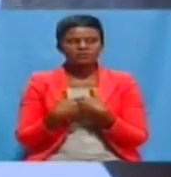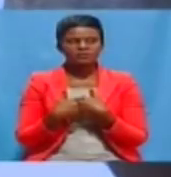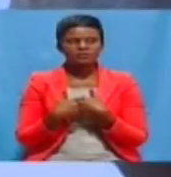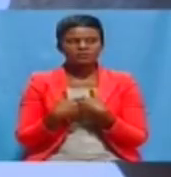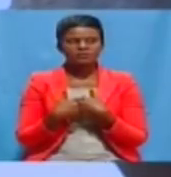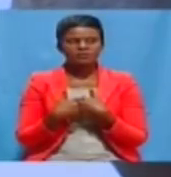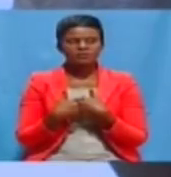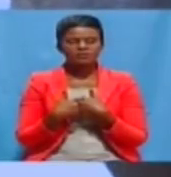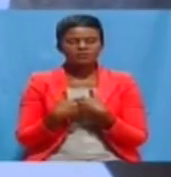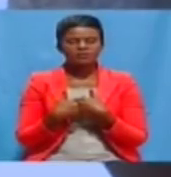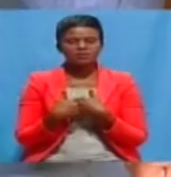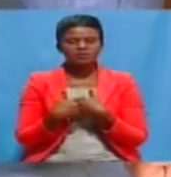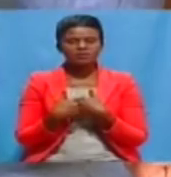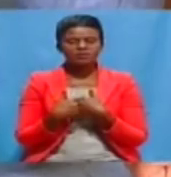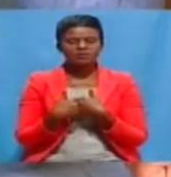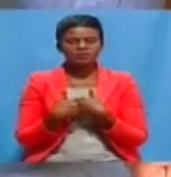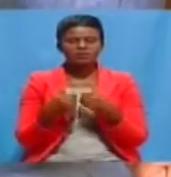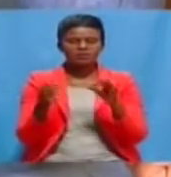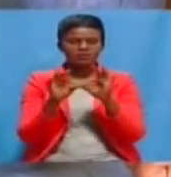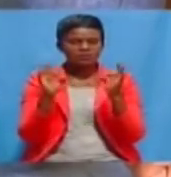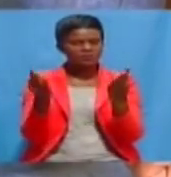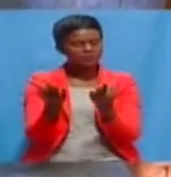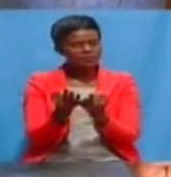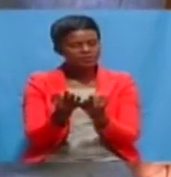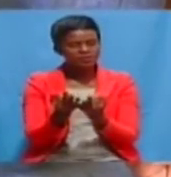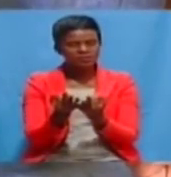So, each family,